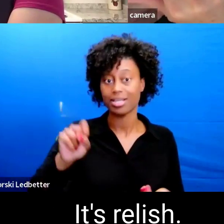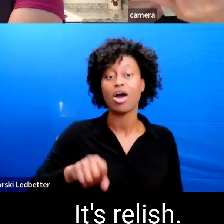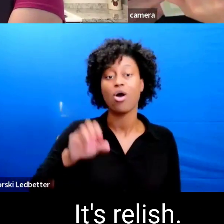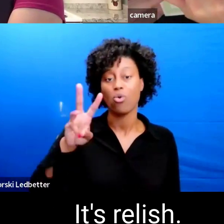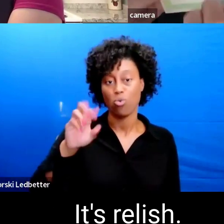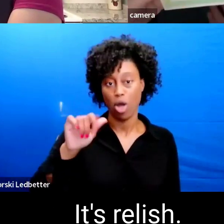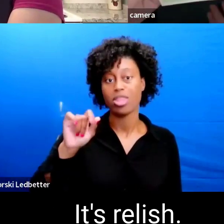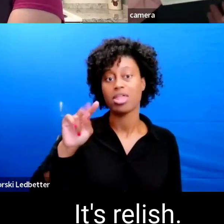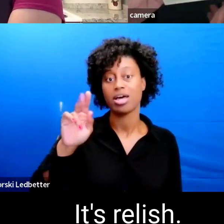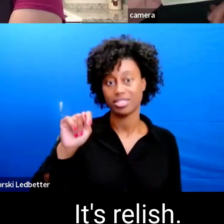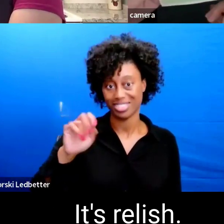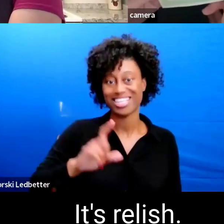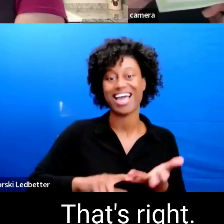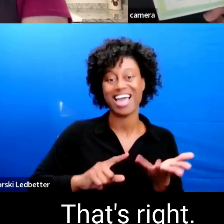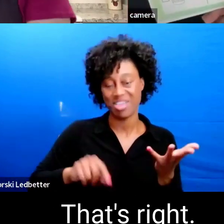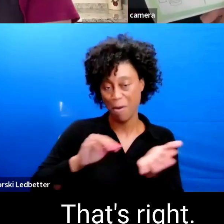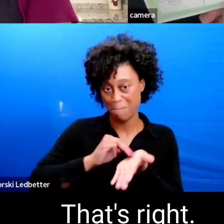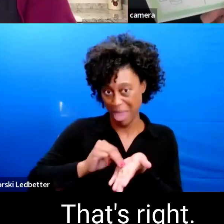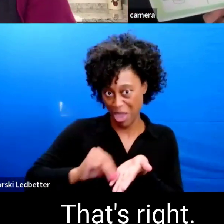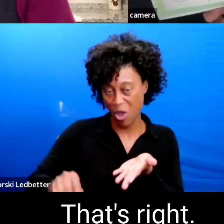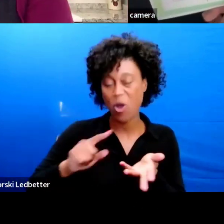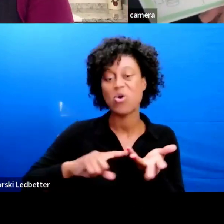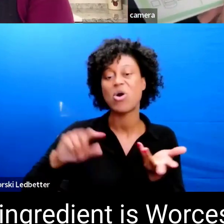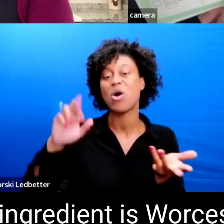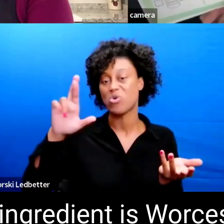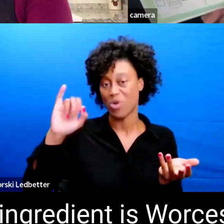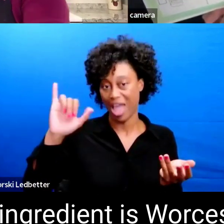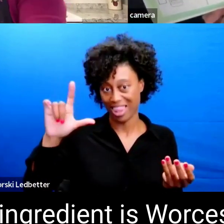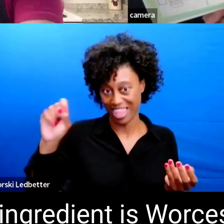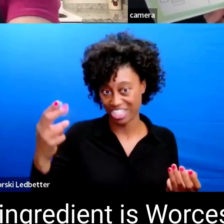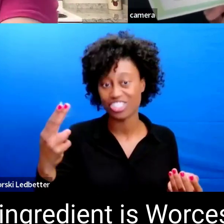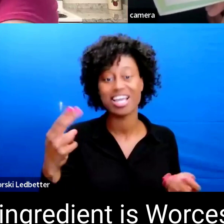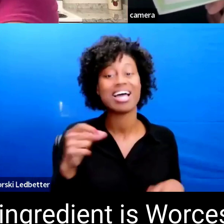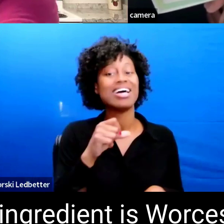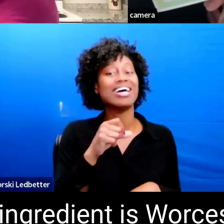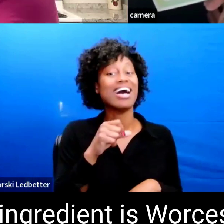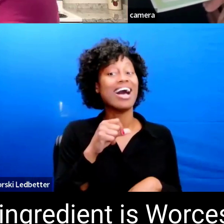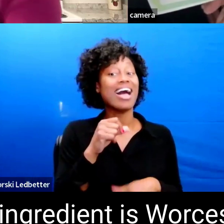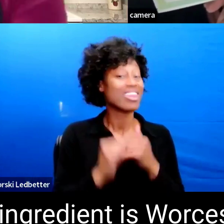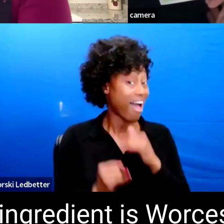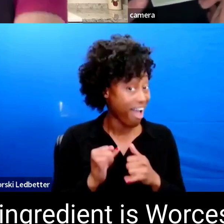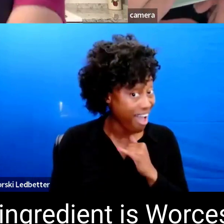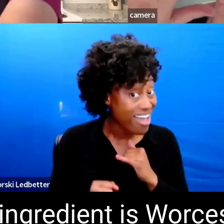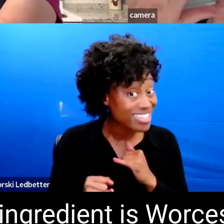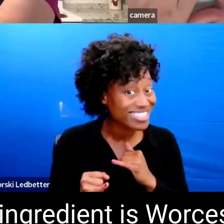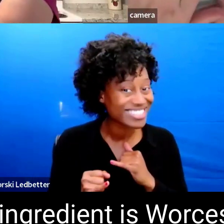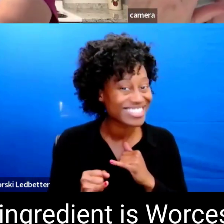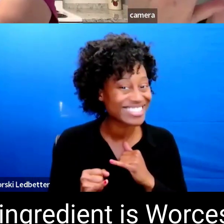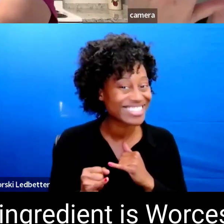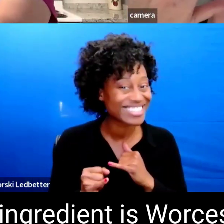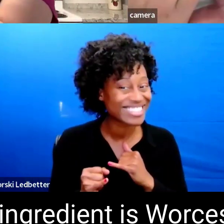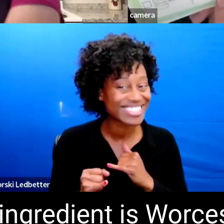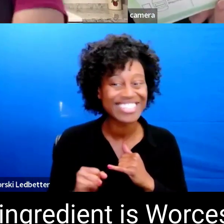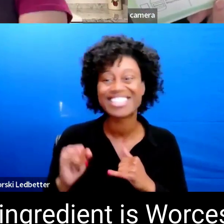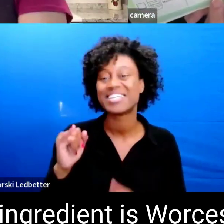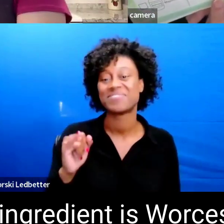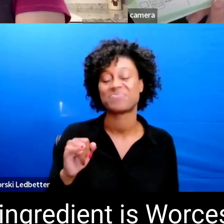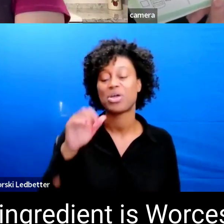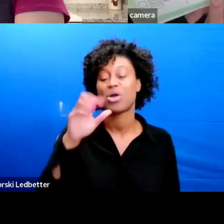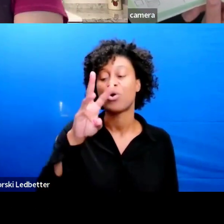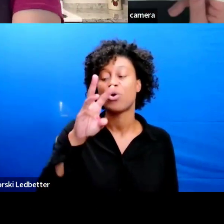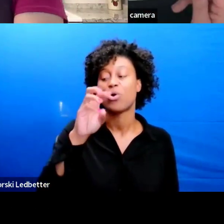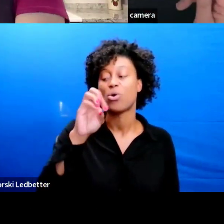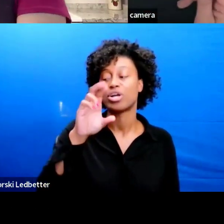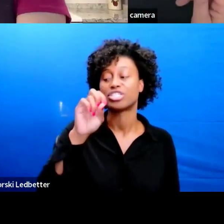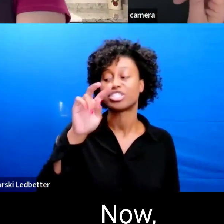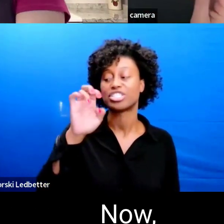it's relish. That's right. And the last ingredient is Worcestershire